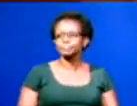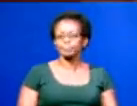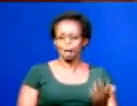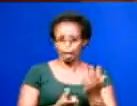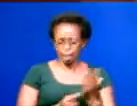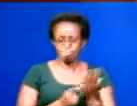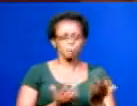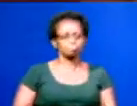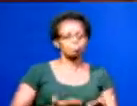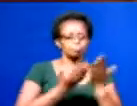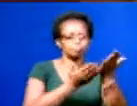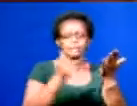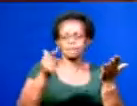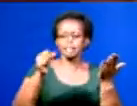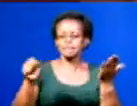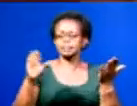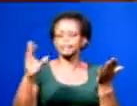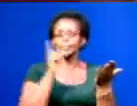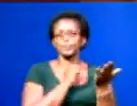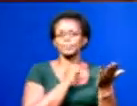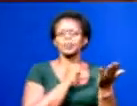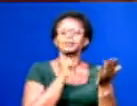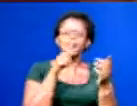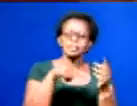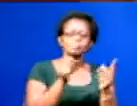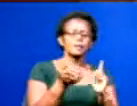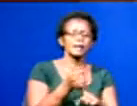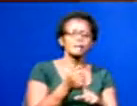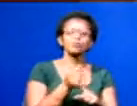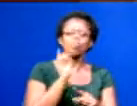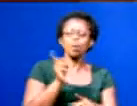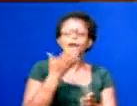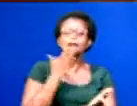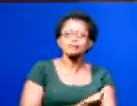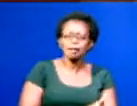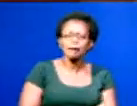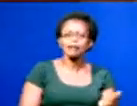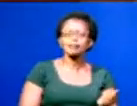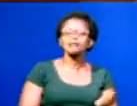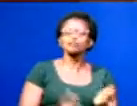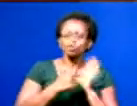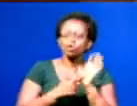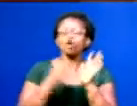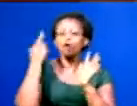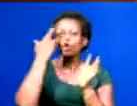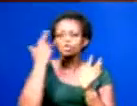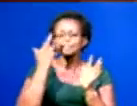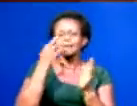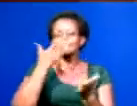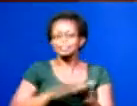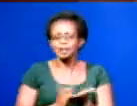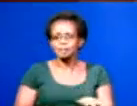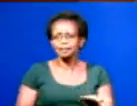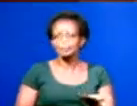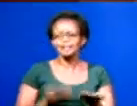TSC, they received warning letters, show cause letters, interdiction letters, and their only crime was to demand to be taken back